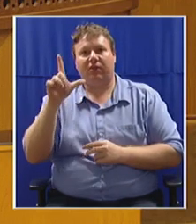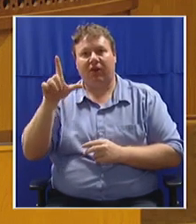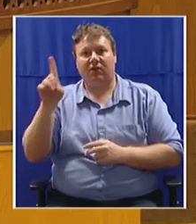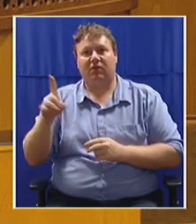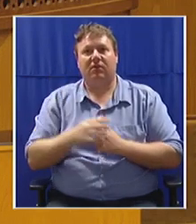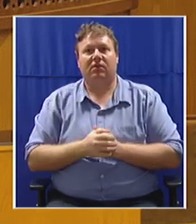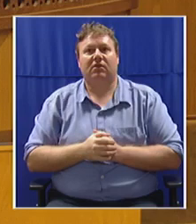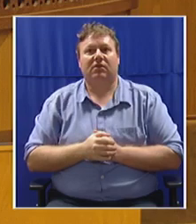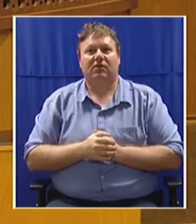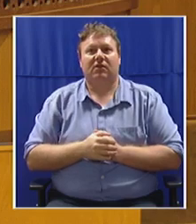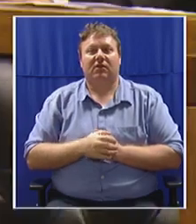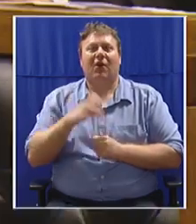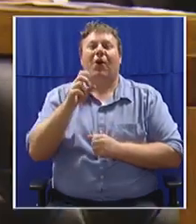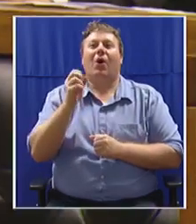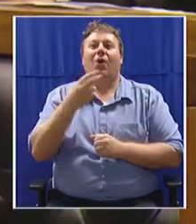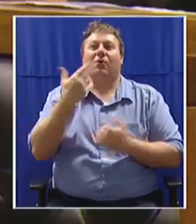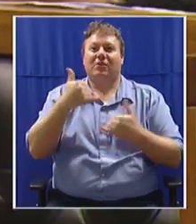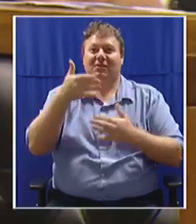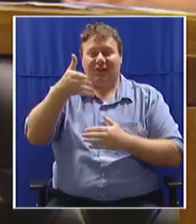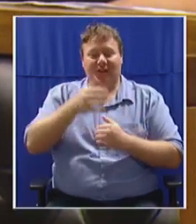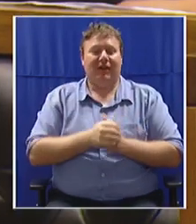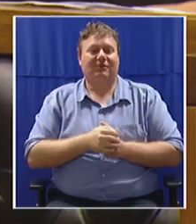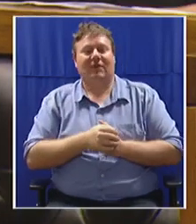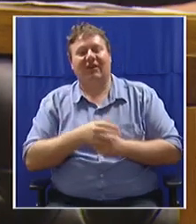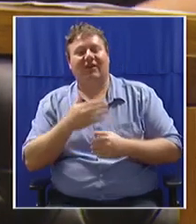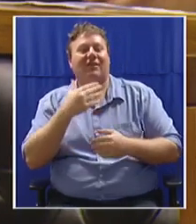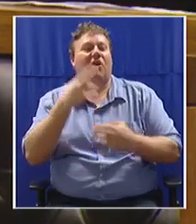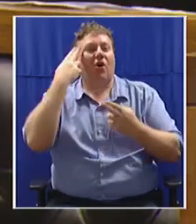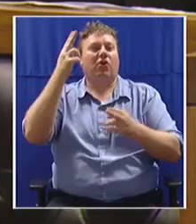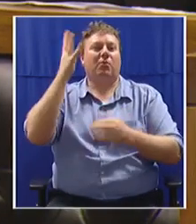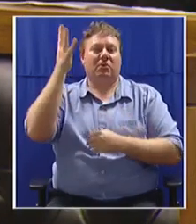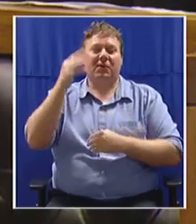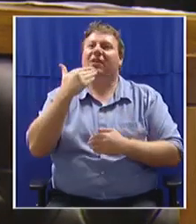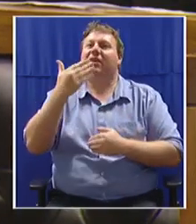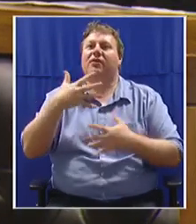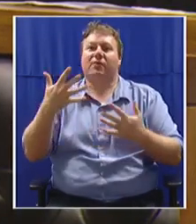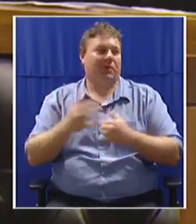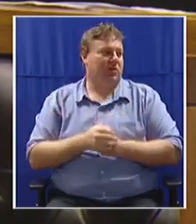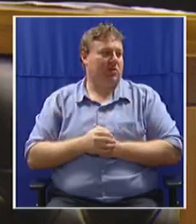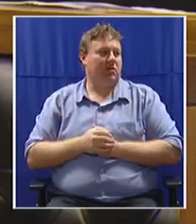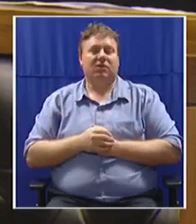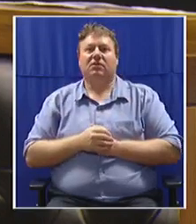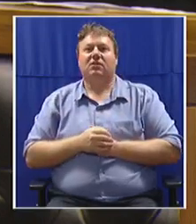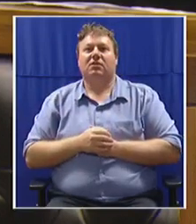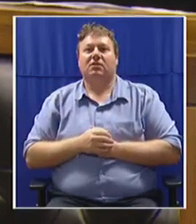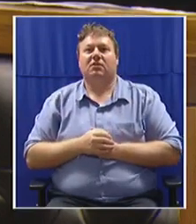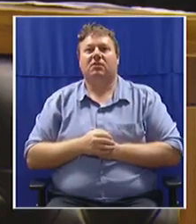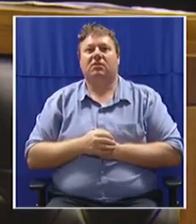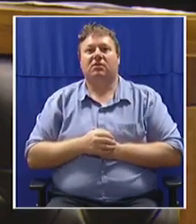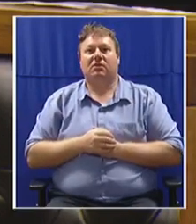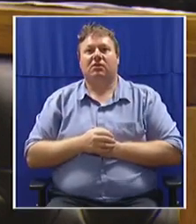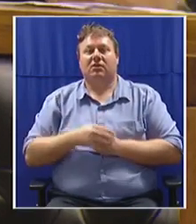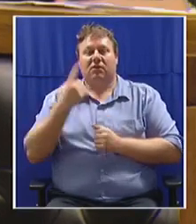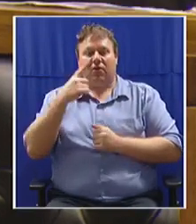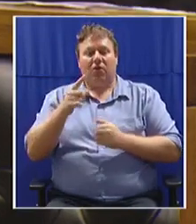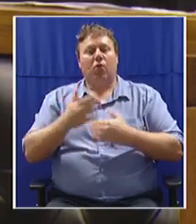Oh, he's still here. Honorable Speaker, thank you very much. In line with our delegated responsibility to accelerate land